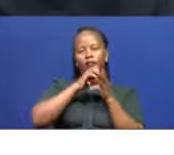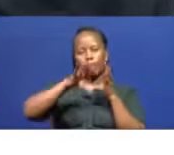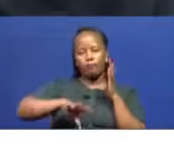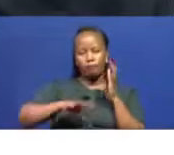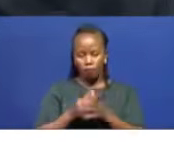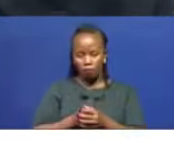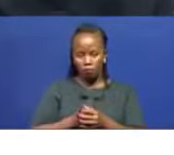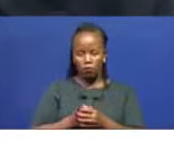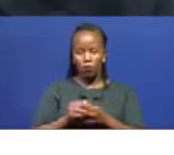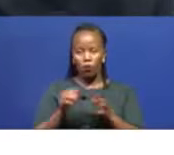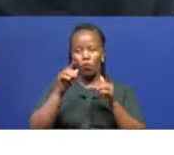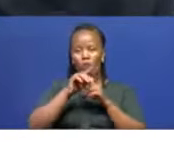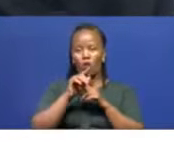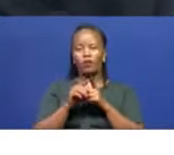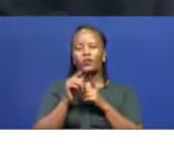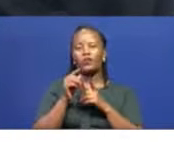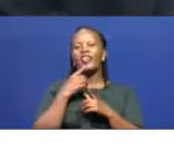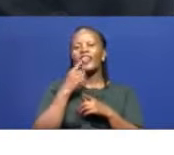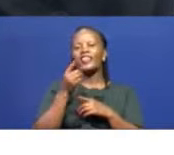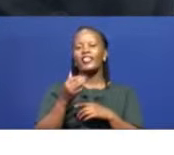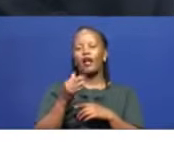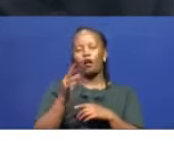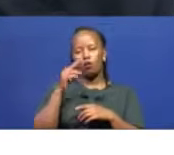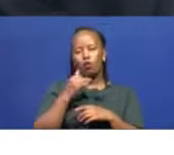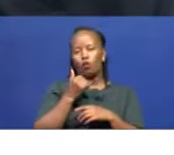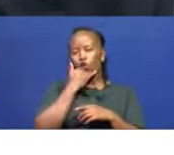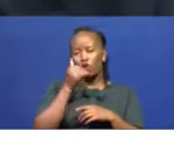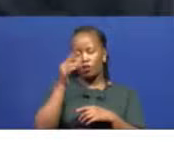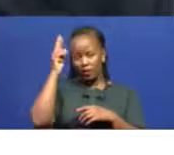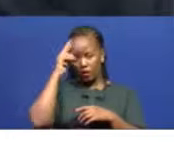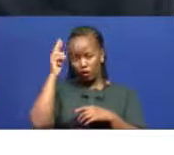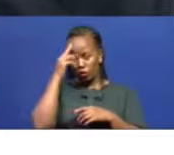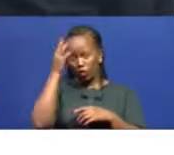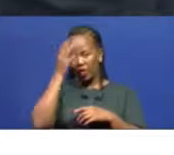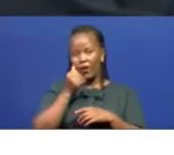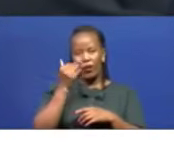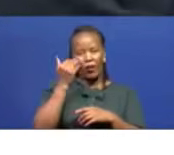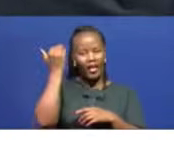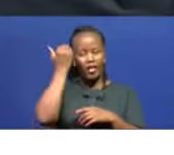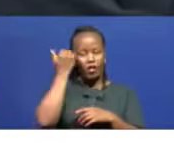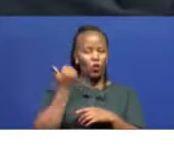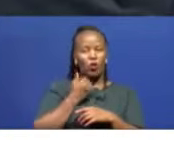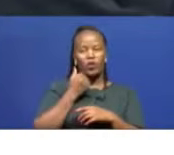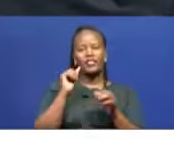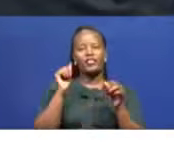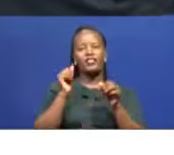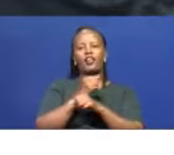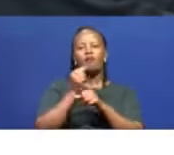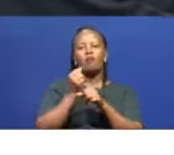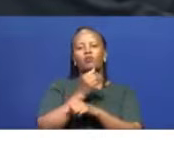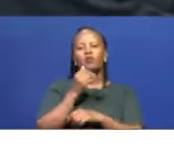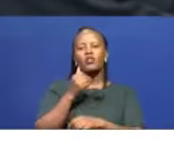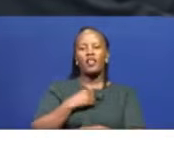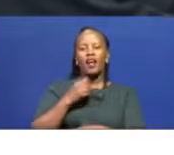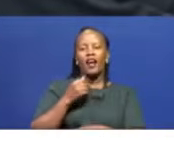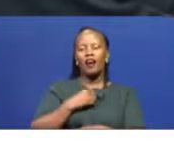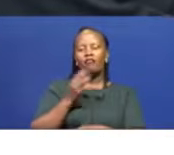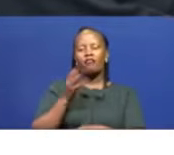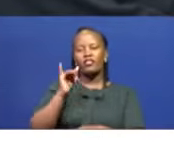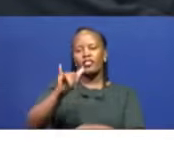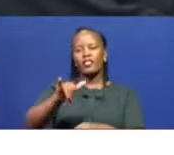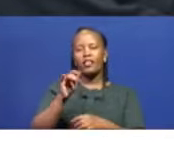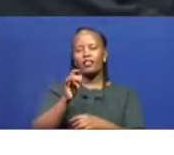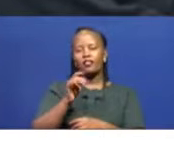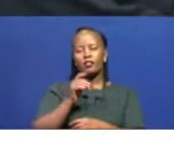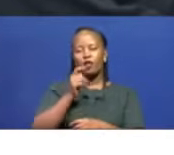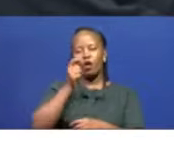Mr. Omoke saw no reason why the court could not have maintained conservatory orders in favor of